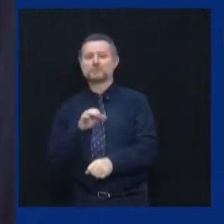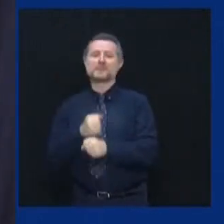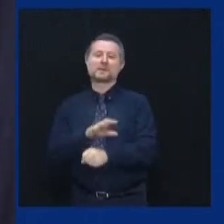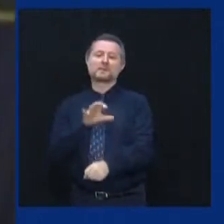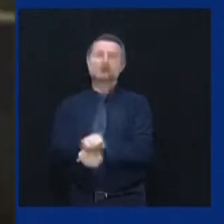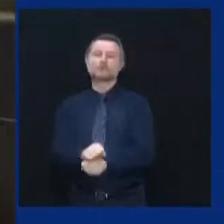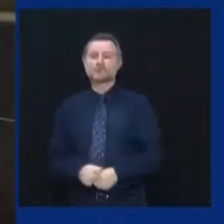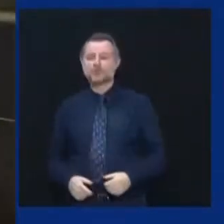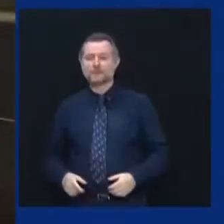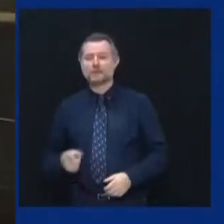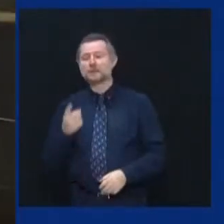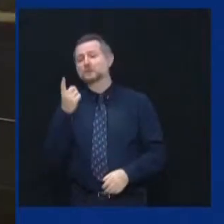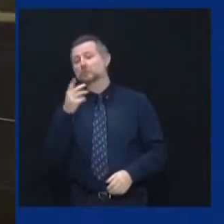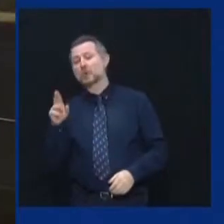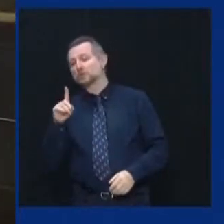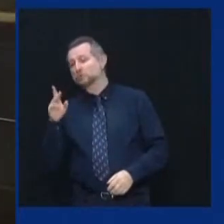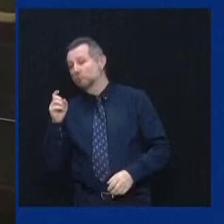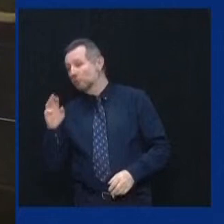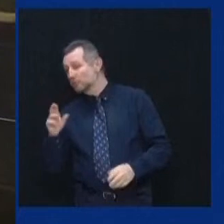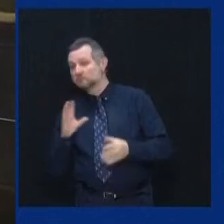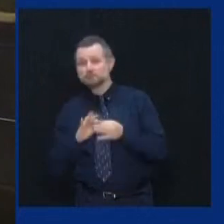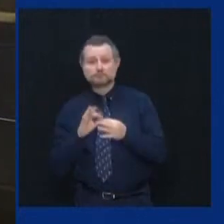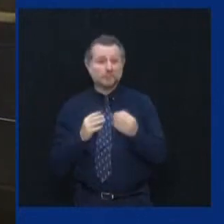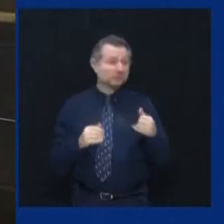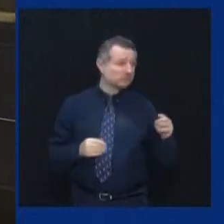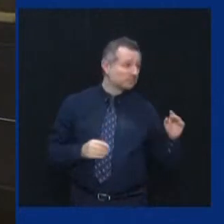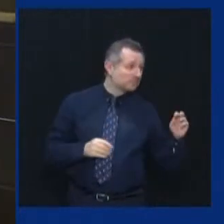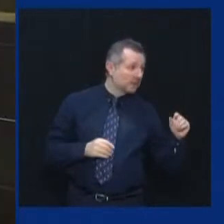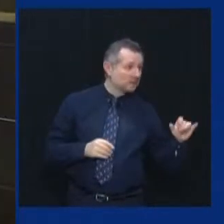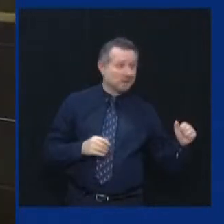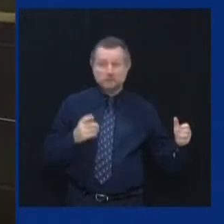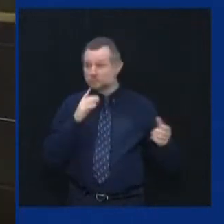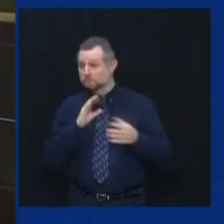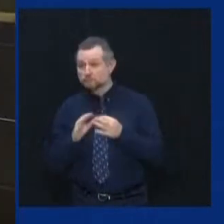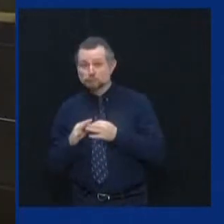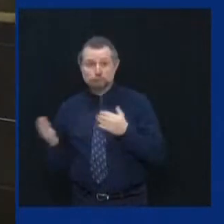Dr. Zucker, Melissa, you want to add anything on that?